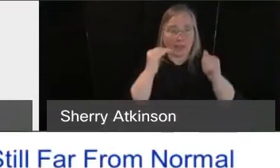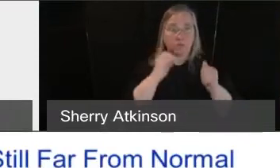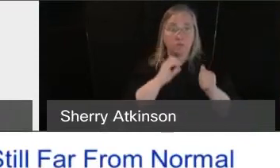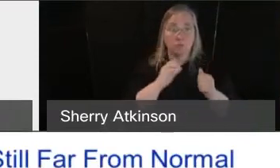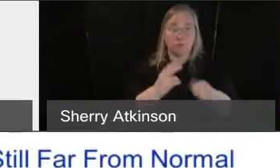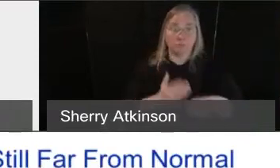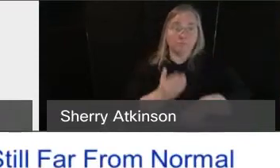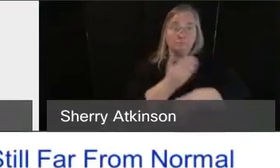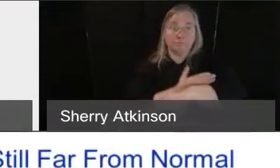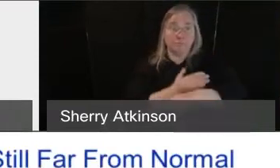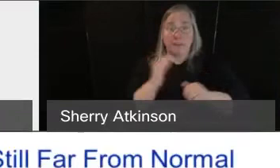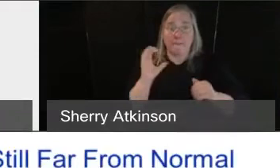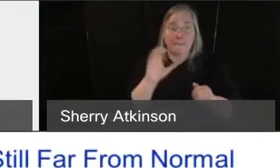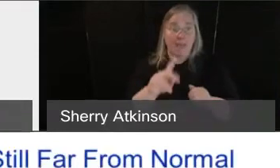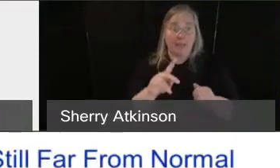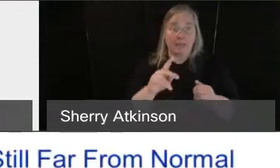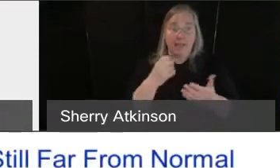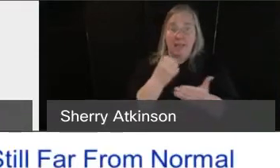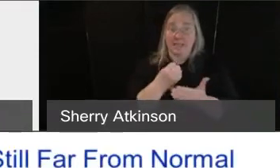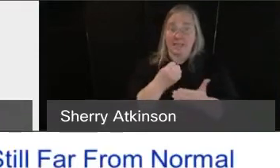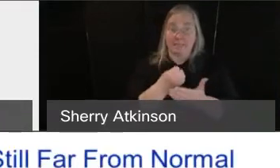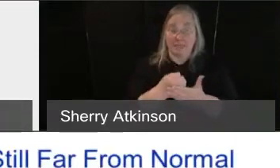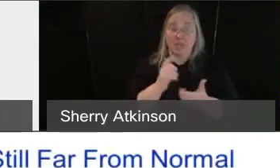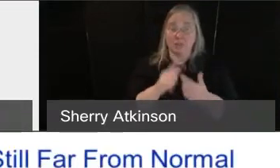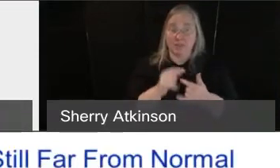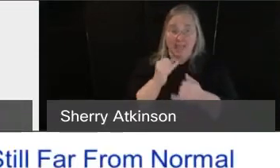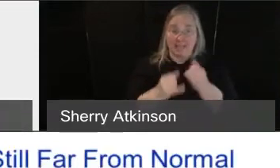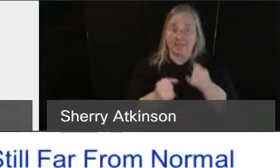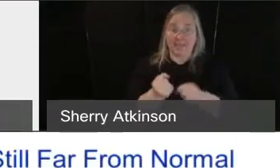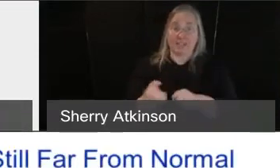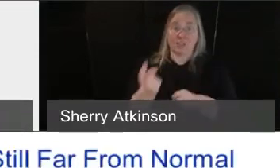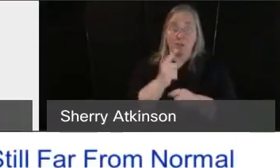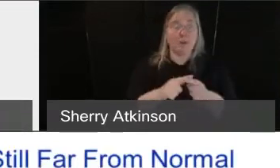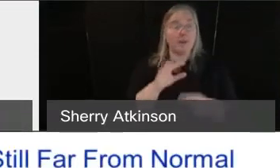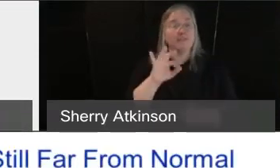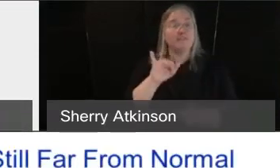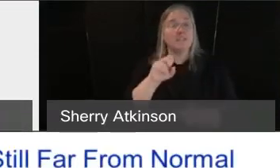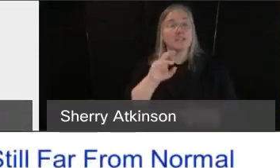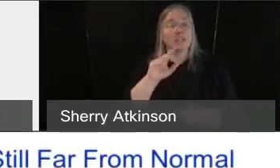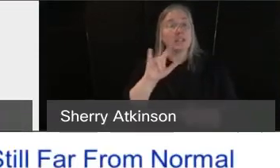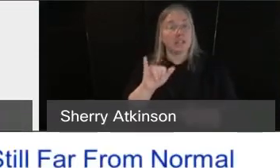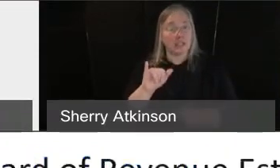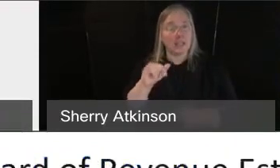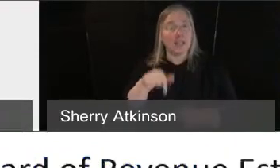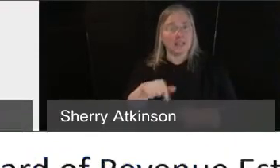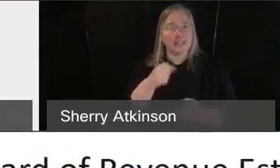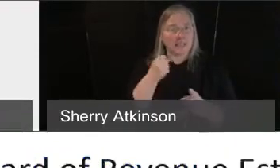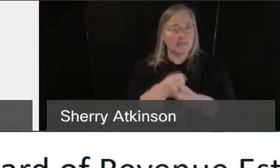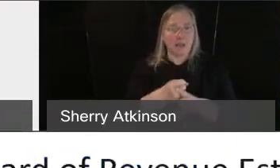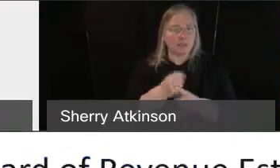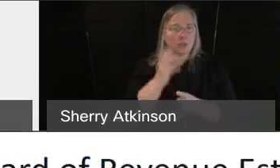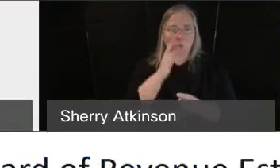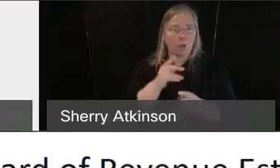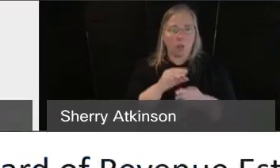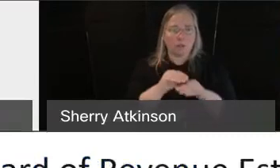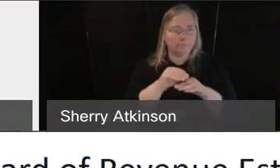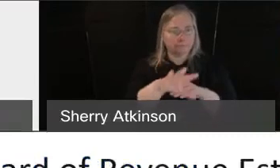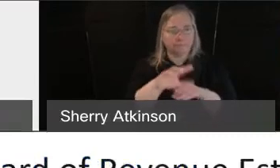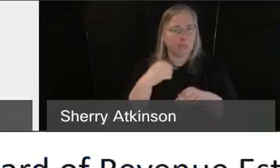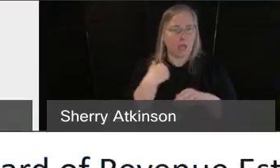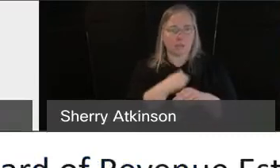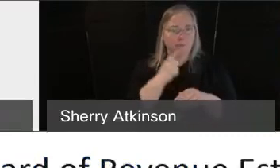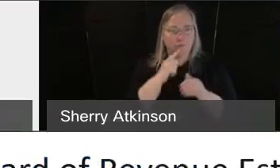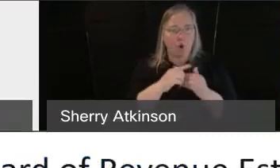economically till the end of next year. But fiscally, as I said, these impacts are going to be with us for a while.